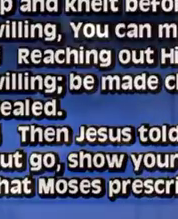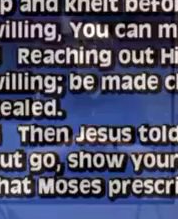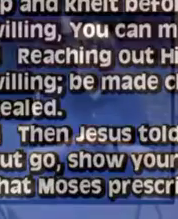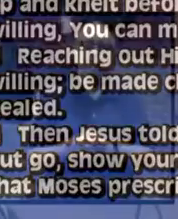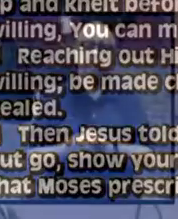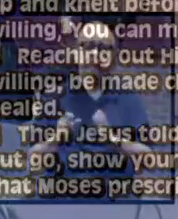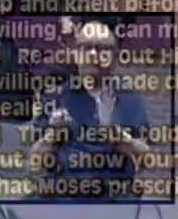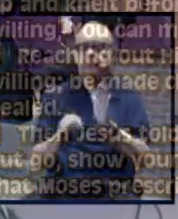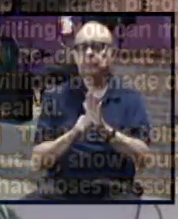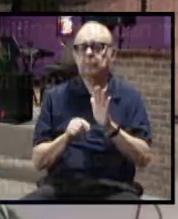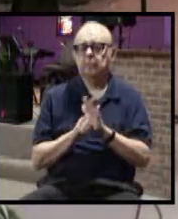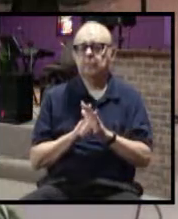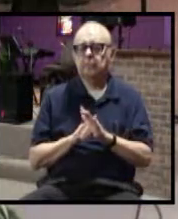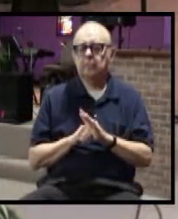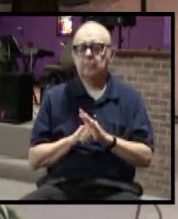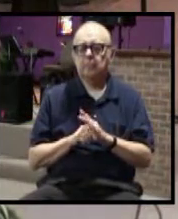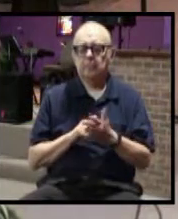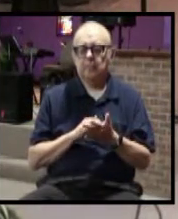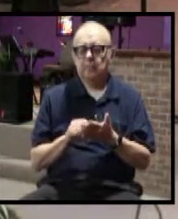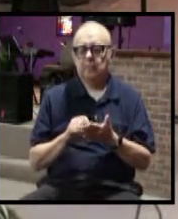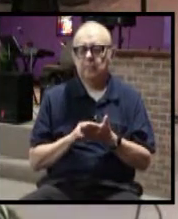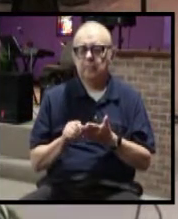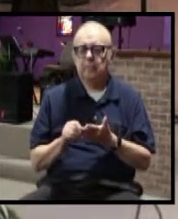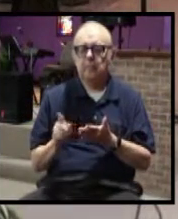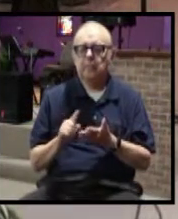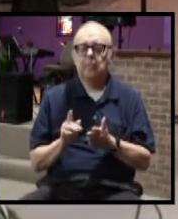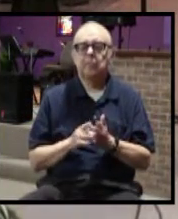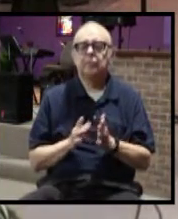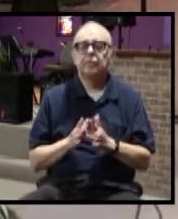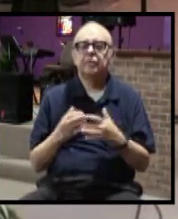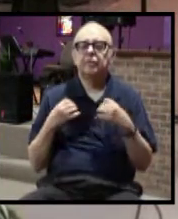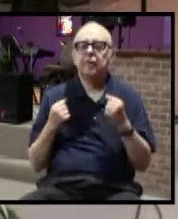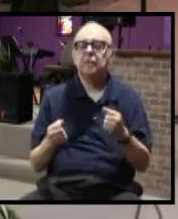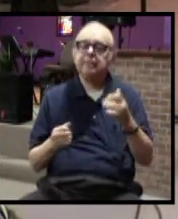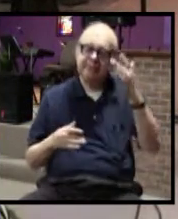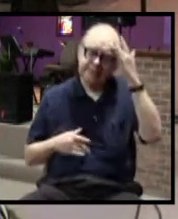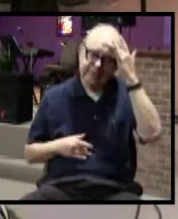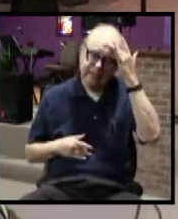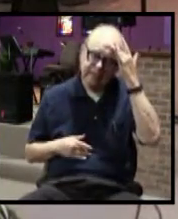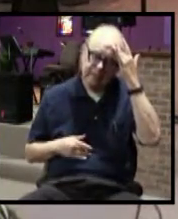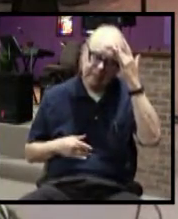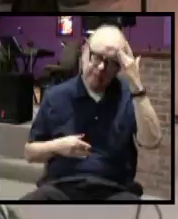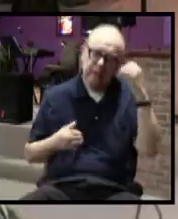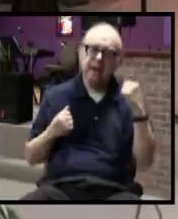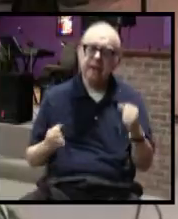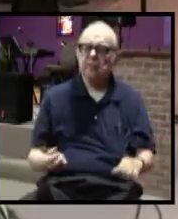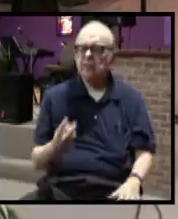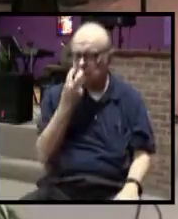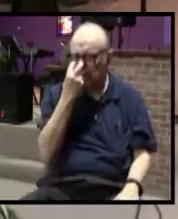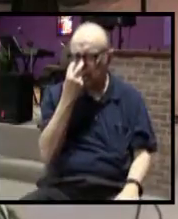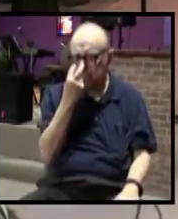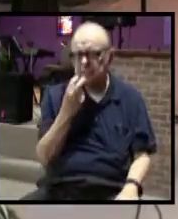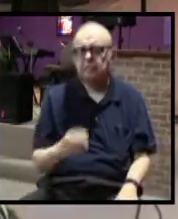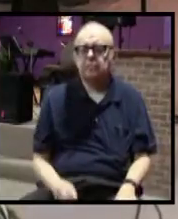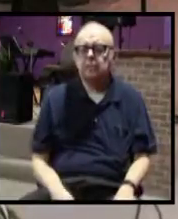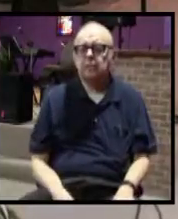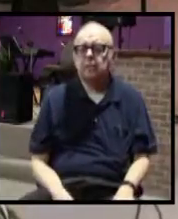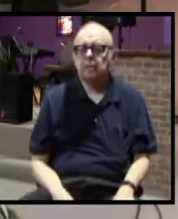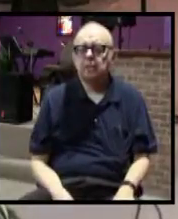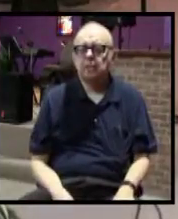Now, scripture records a lot of times where Jesus healed the sick. He healed the blind.